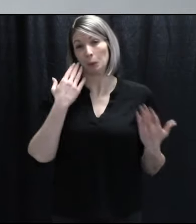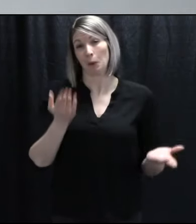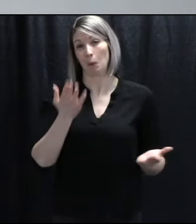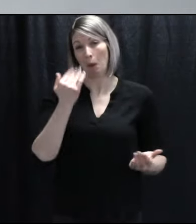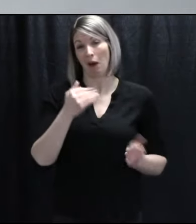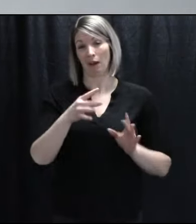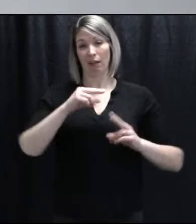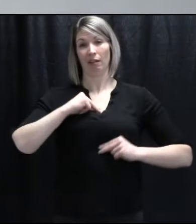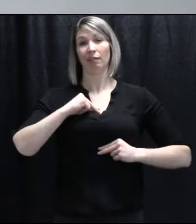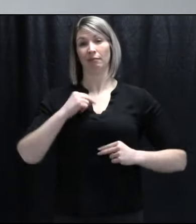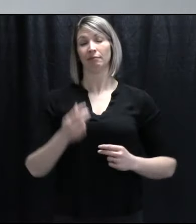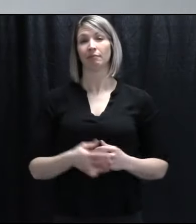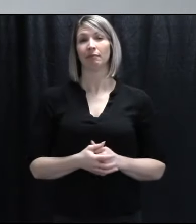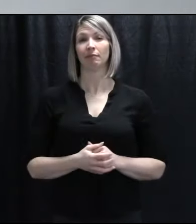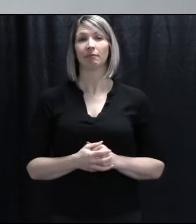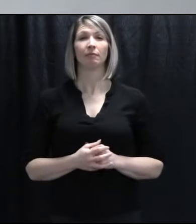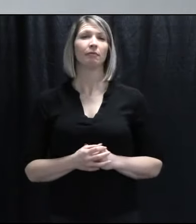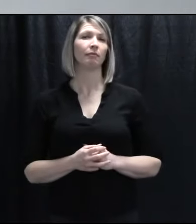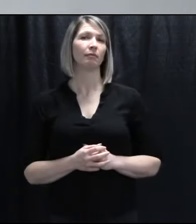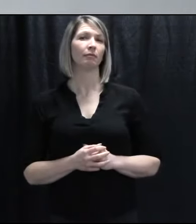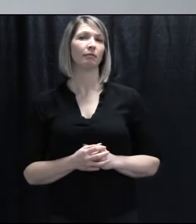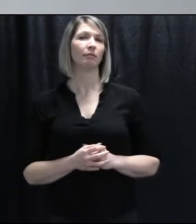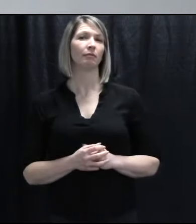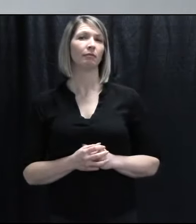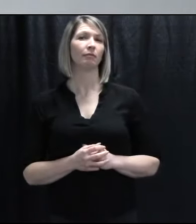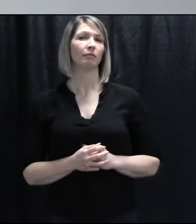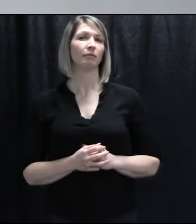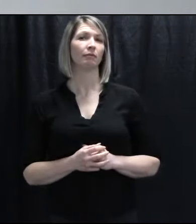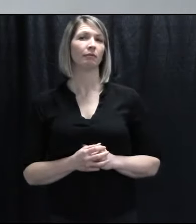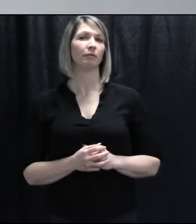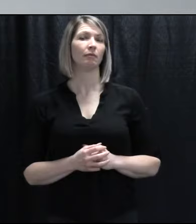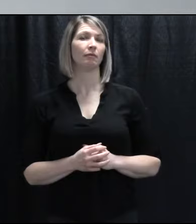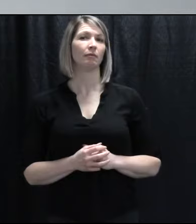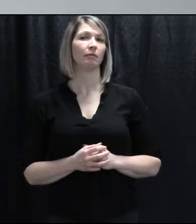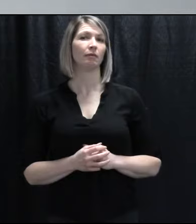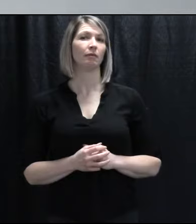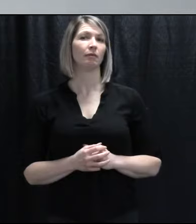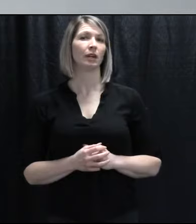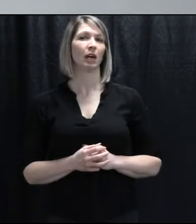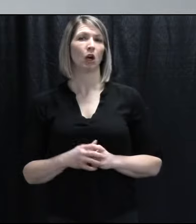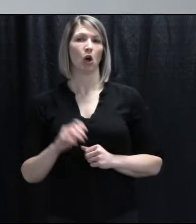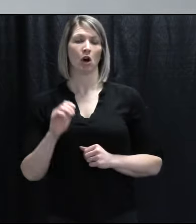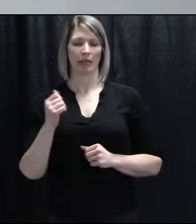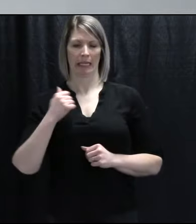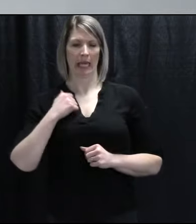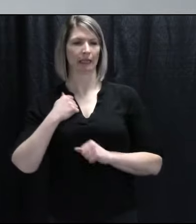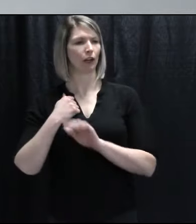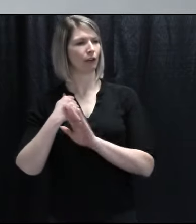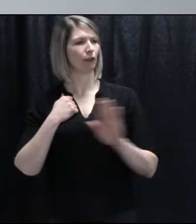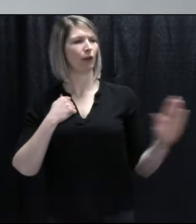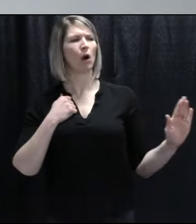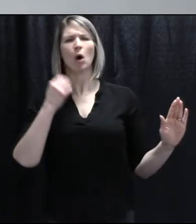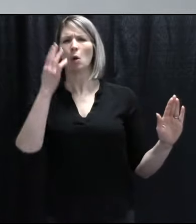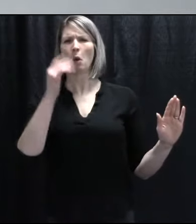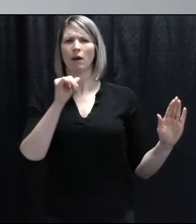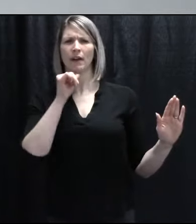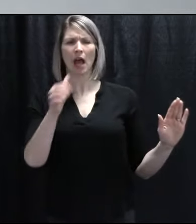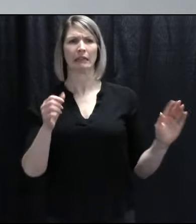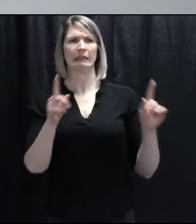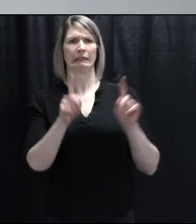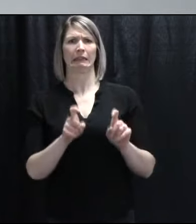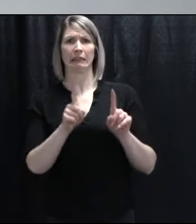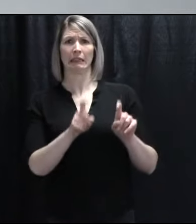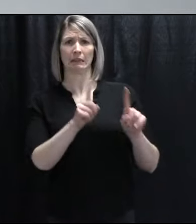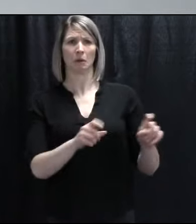Across Canada, people are asking, why don't we have more testing? Testing of people coming back from traveling, testing of